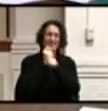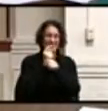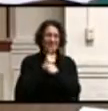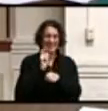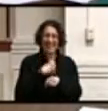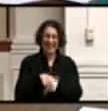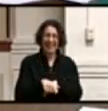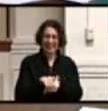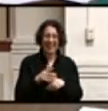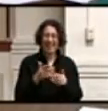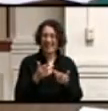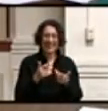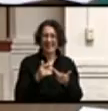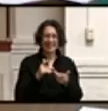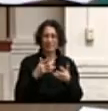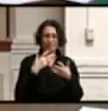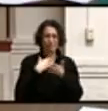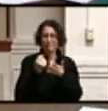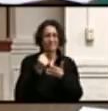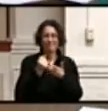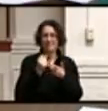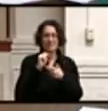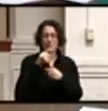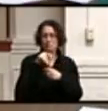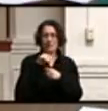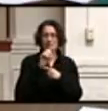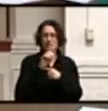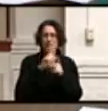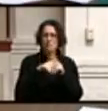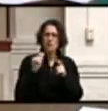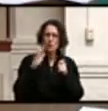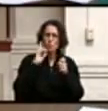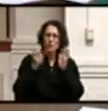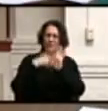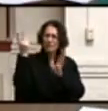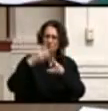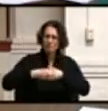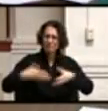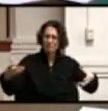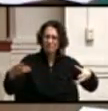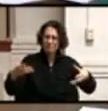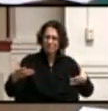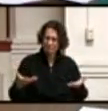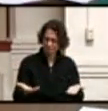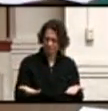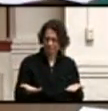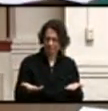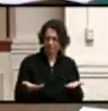vehicles. The apparatus space is about to be doubled. And it's,